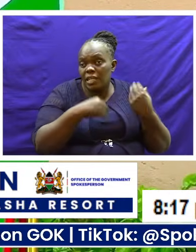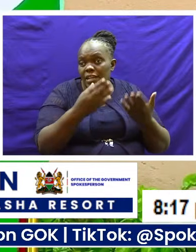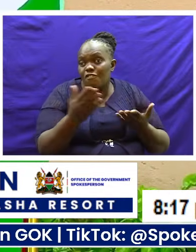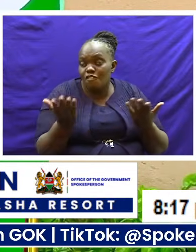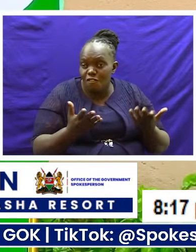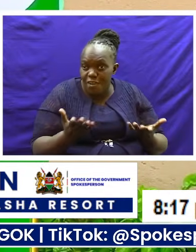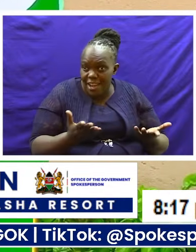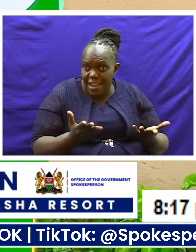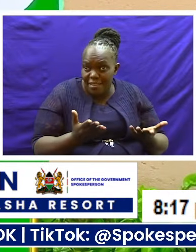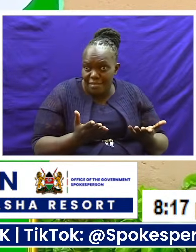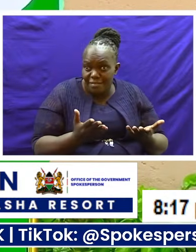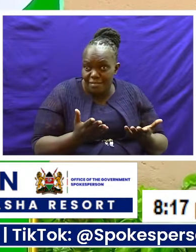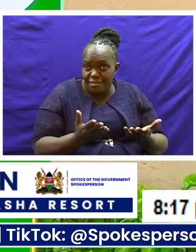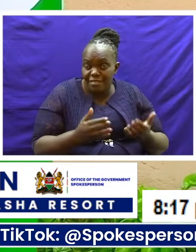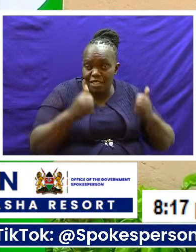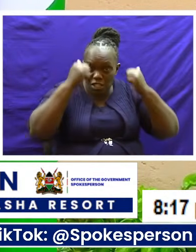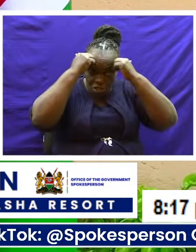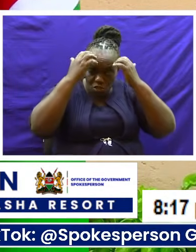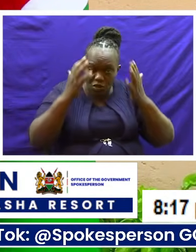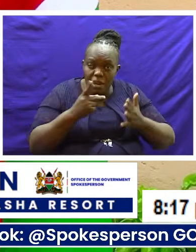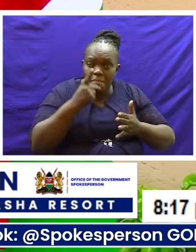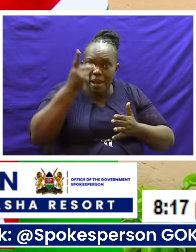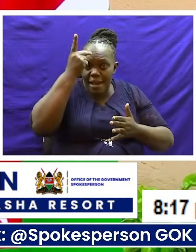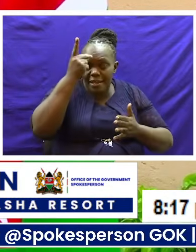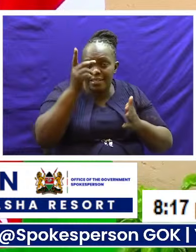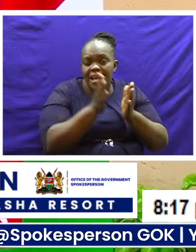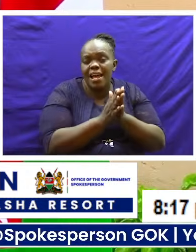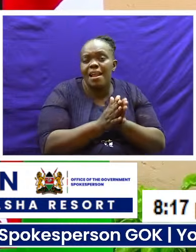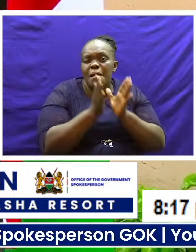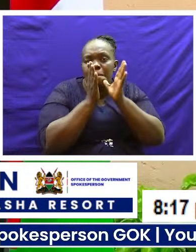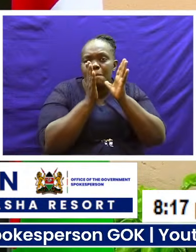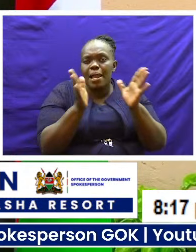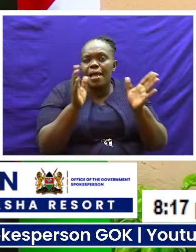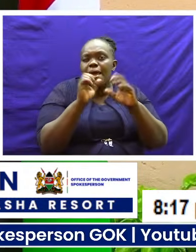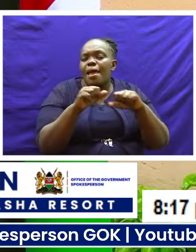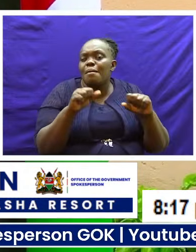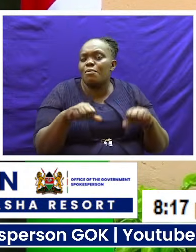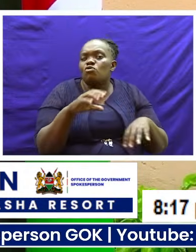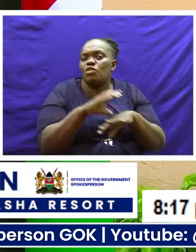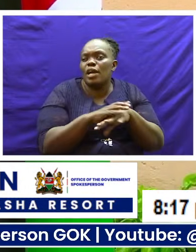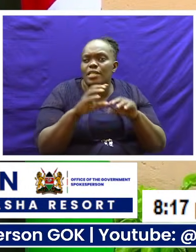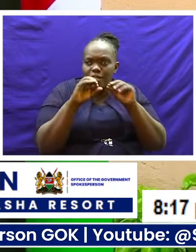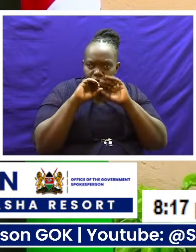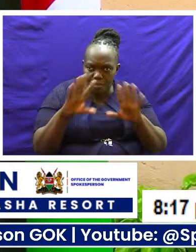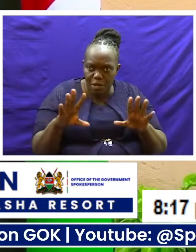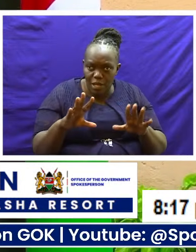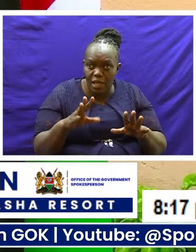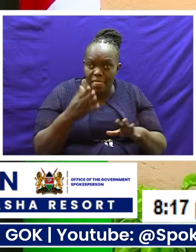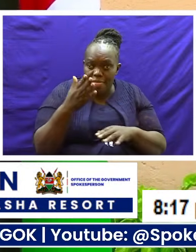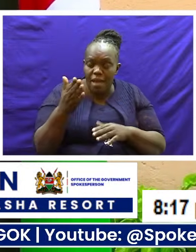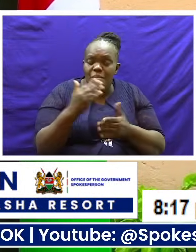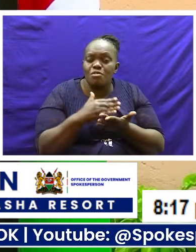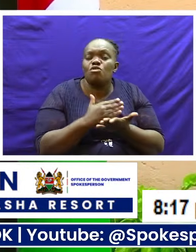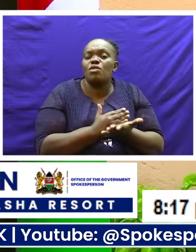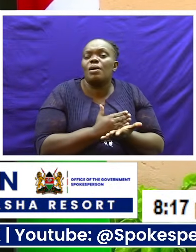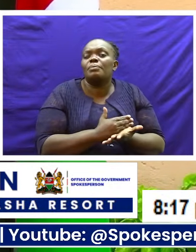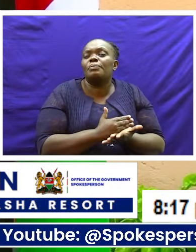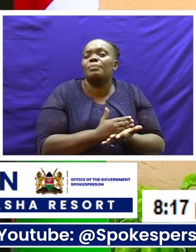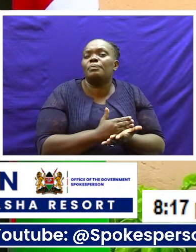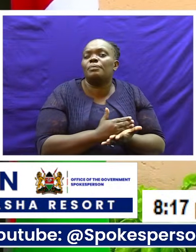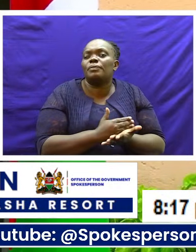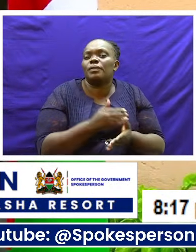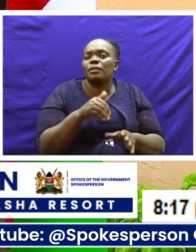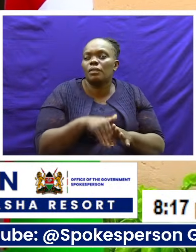where students, parents, and the public are able to get information on available programs in